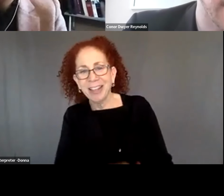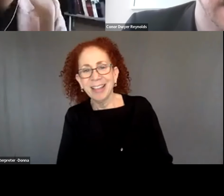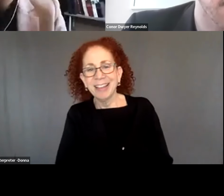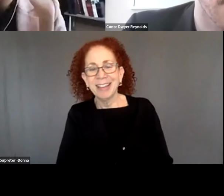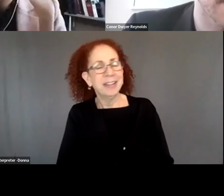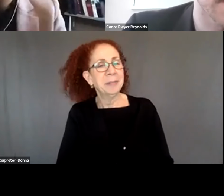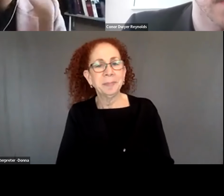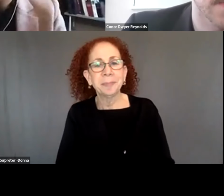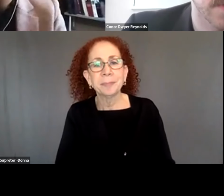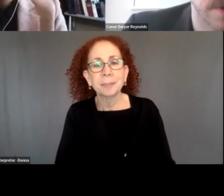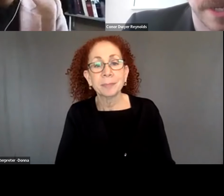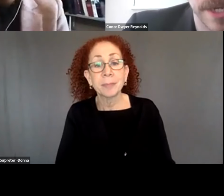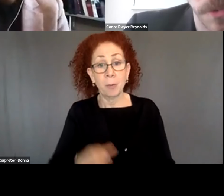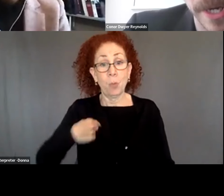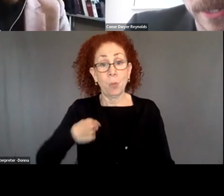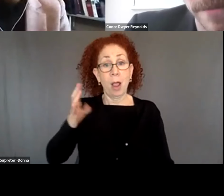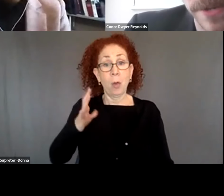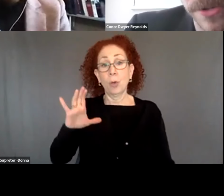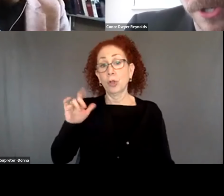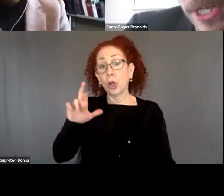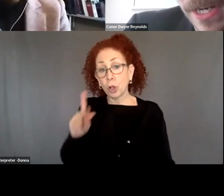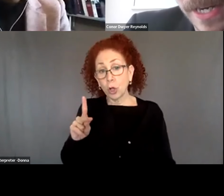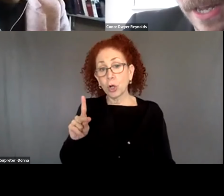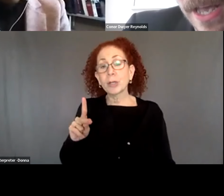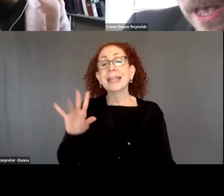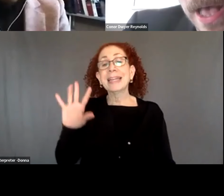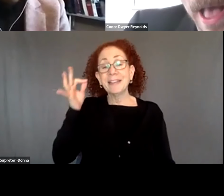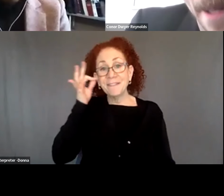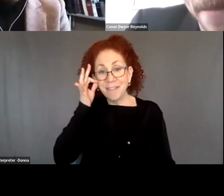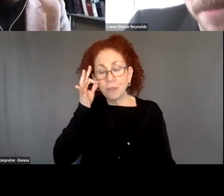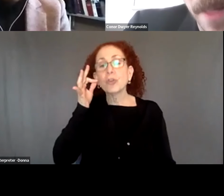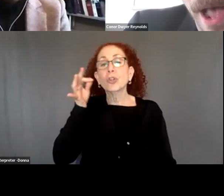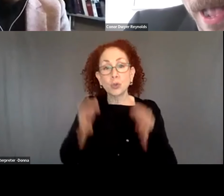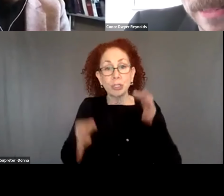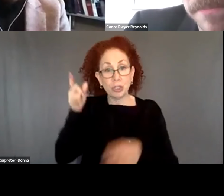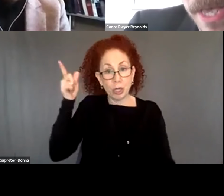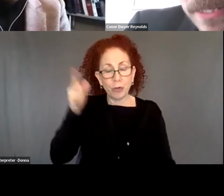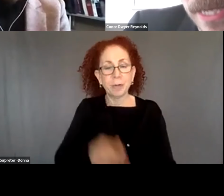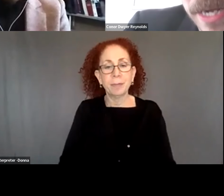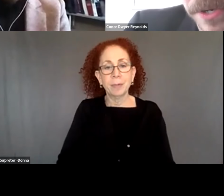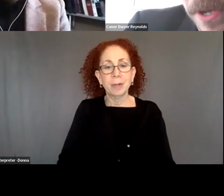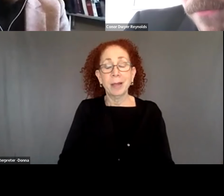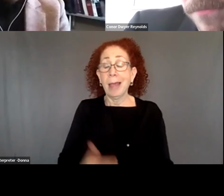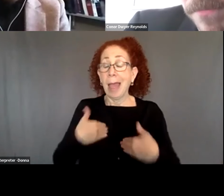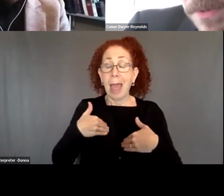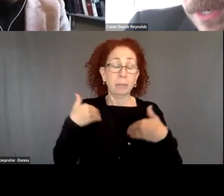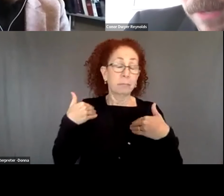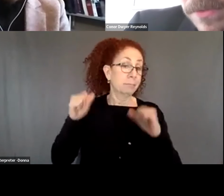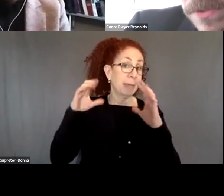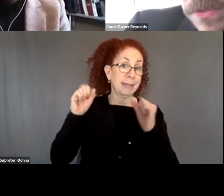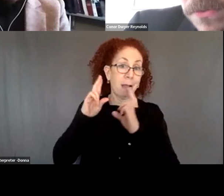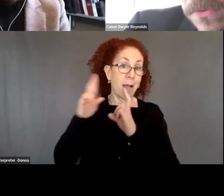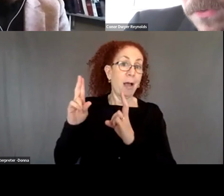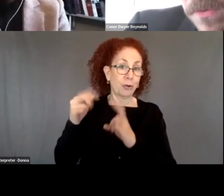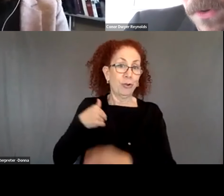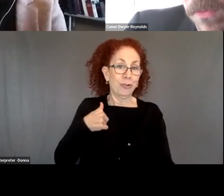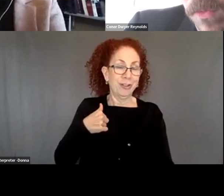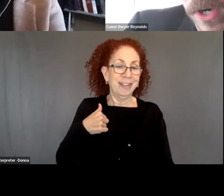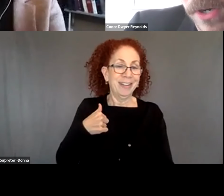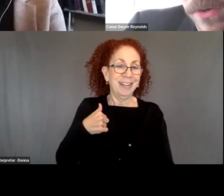When I was clerking and working on the federal judiciary, I had the amazing honor of being able